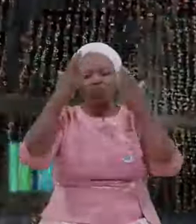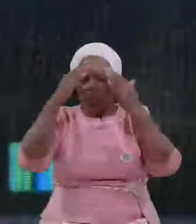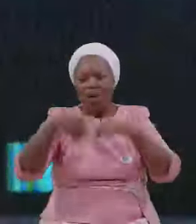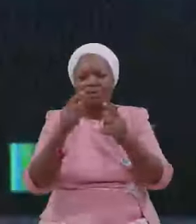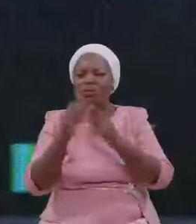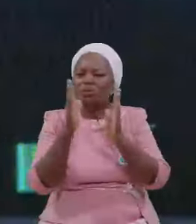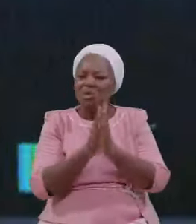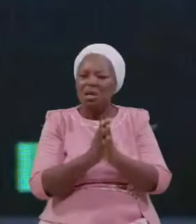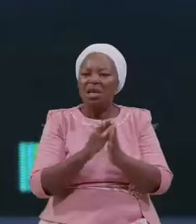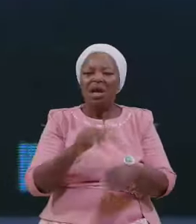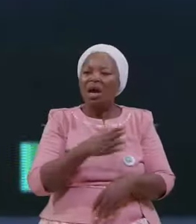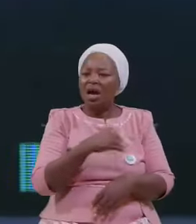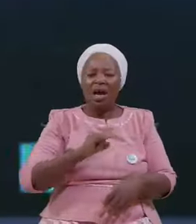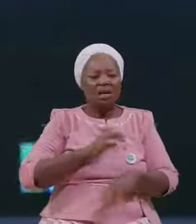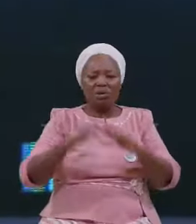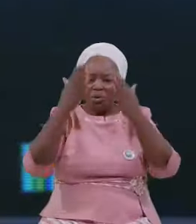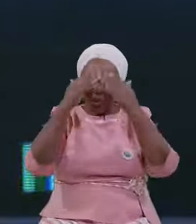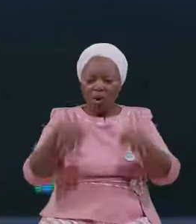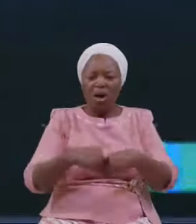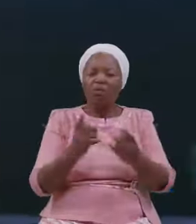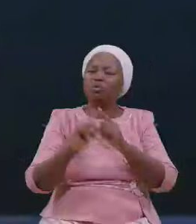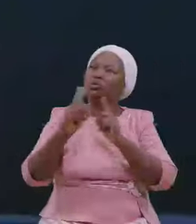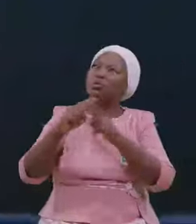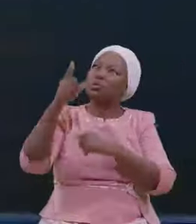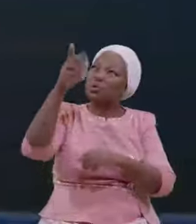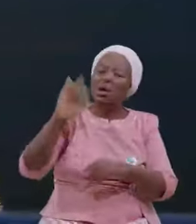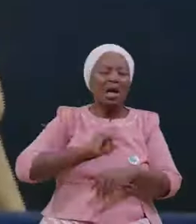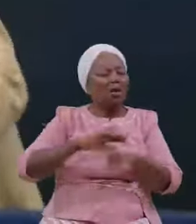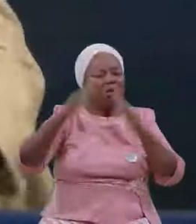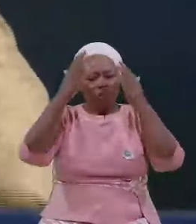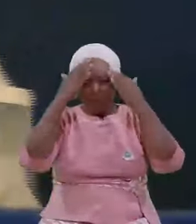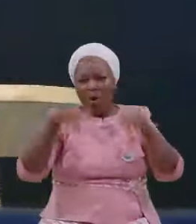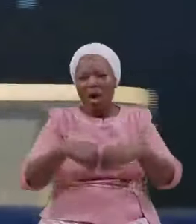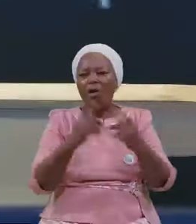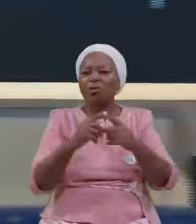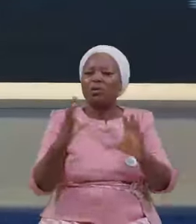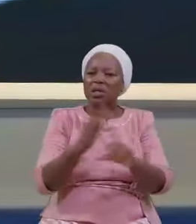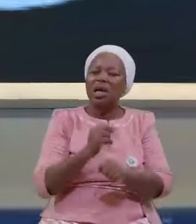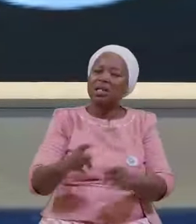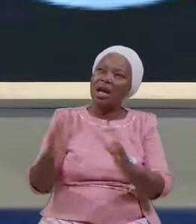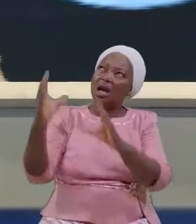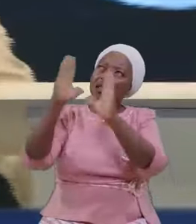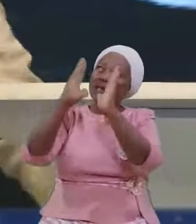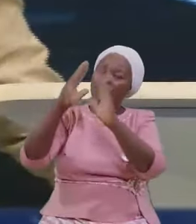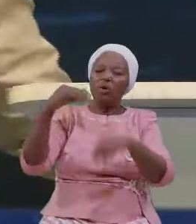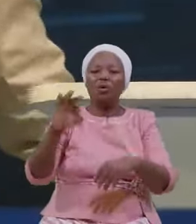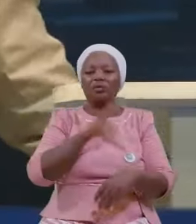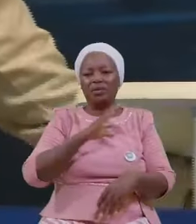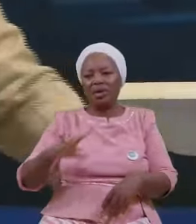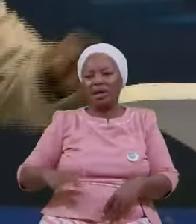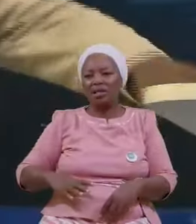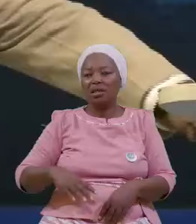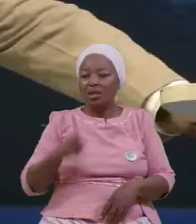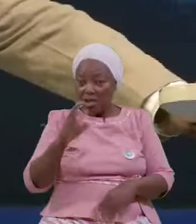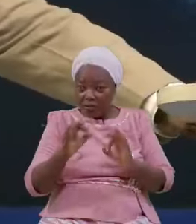know how to talk to God. I don't know how to get the attention of Christ. If you don't know how to get